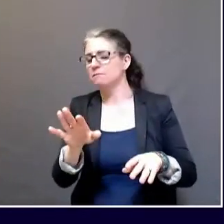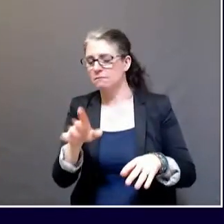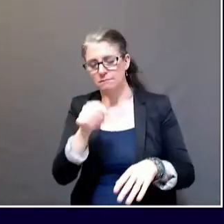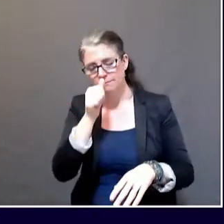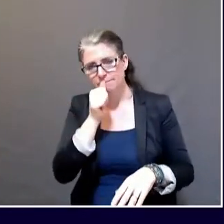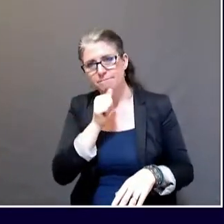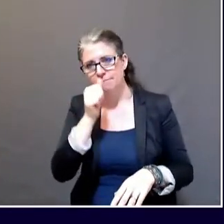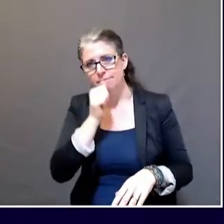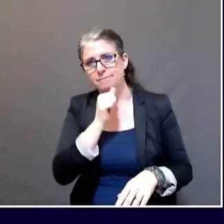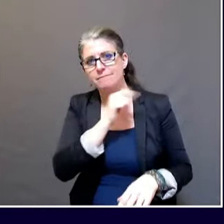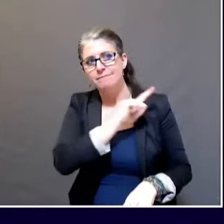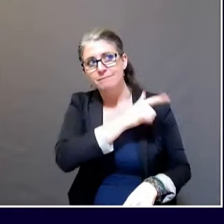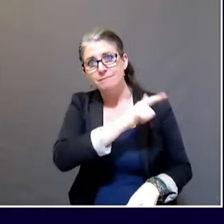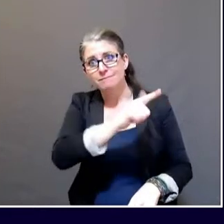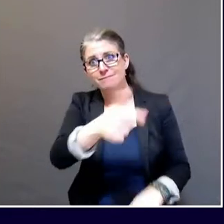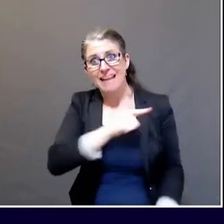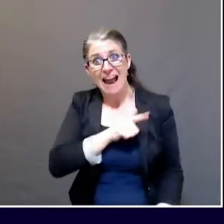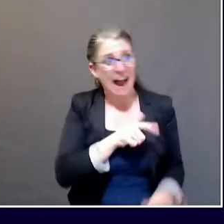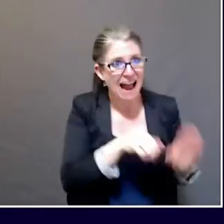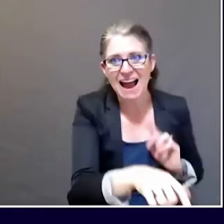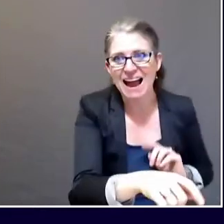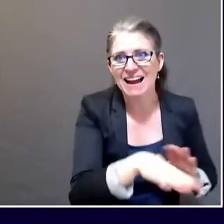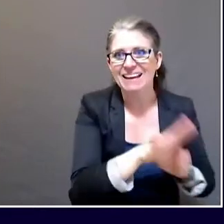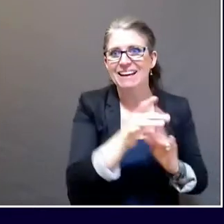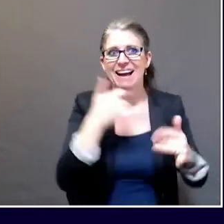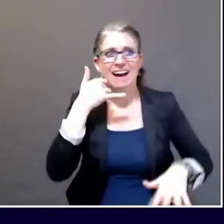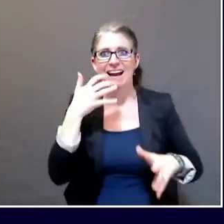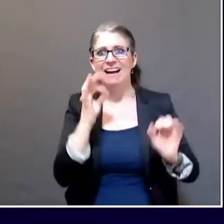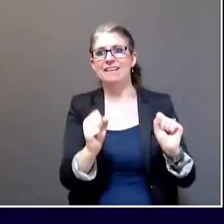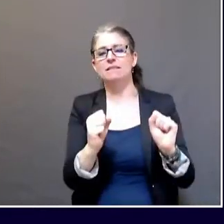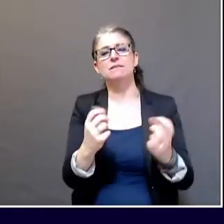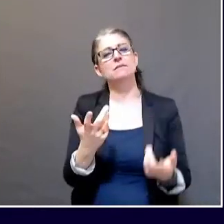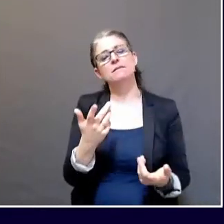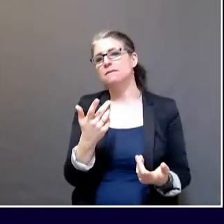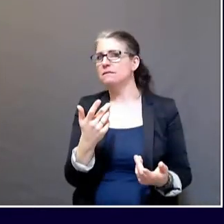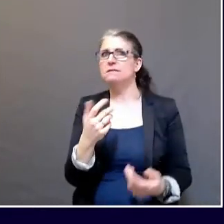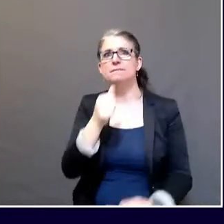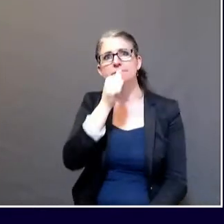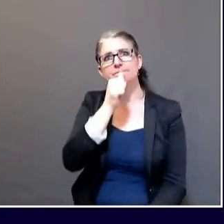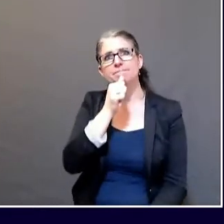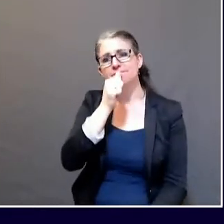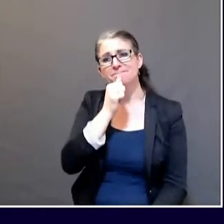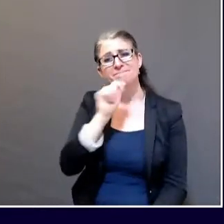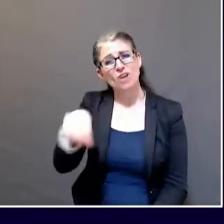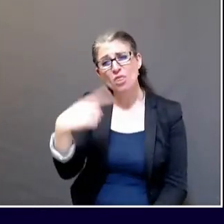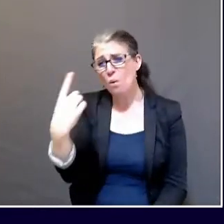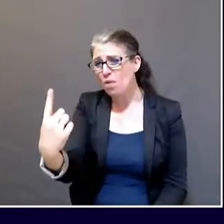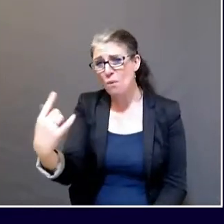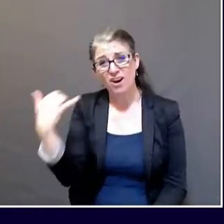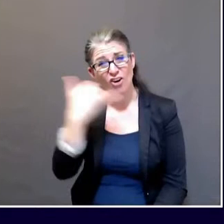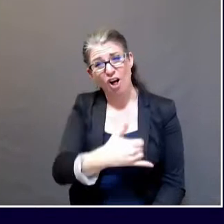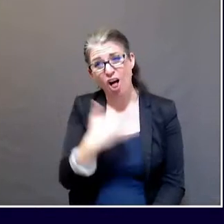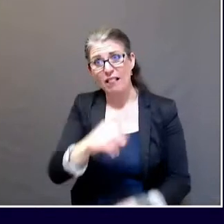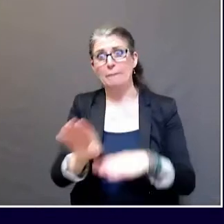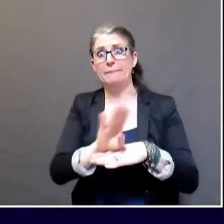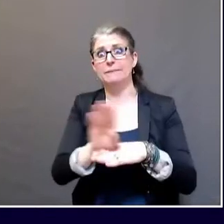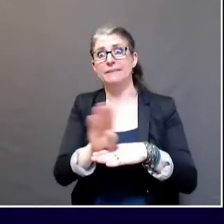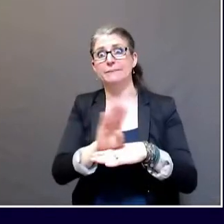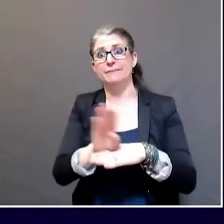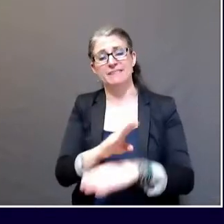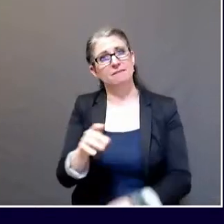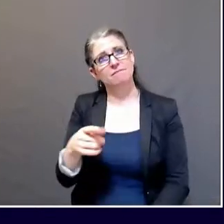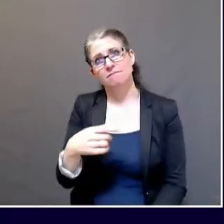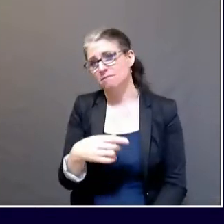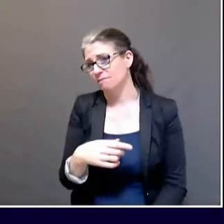who are trying to get through to phone lines that for a small period of time may be overwhelmed. This is just